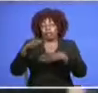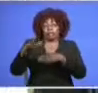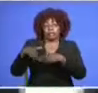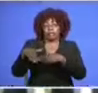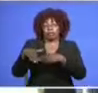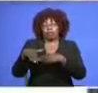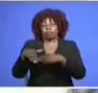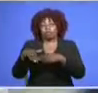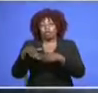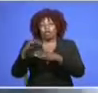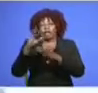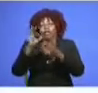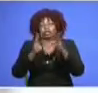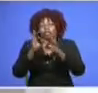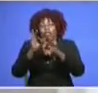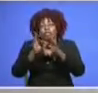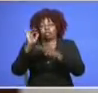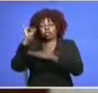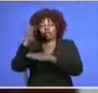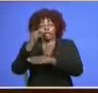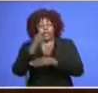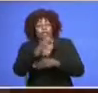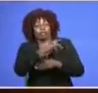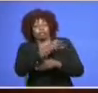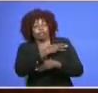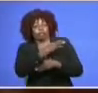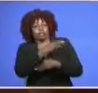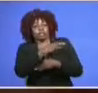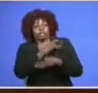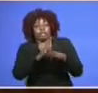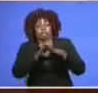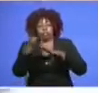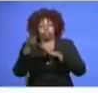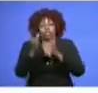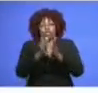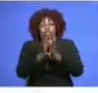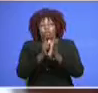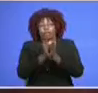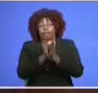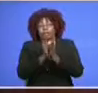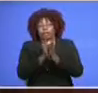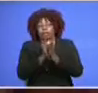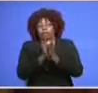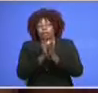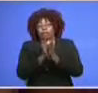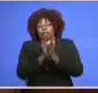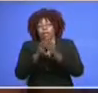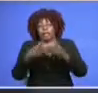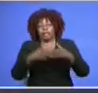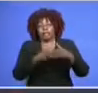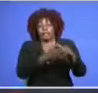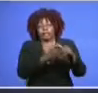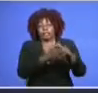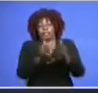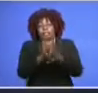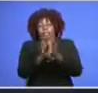Magistrate Joyanne Ferguson-Pratt is presiding over the case. Jamaican attorney Keith Knight, QC, heads Smith's legal team.